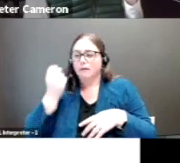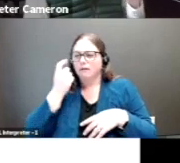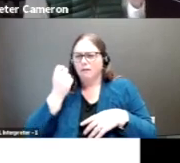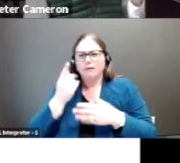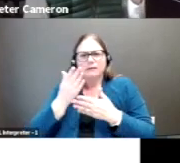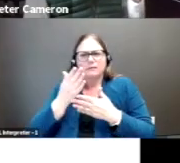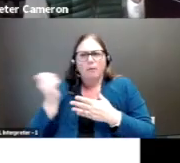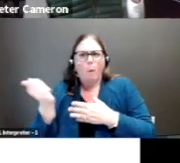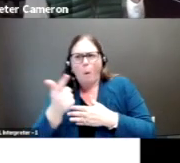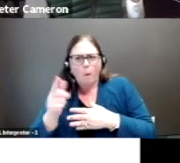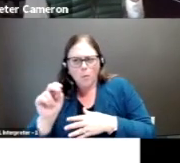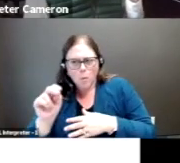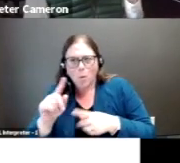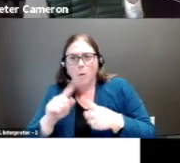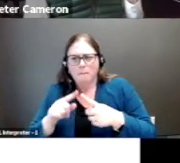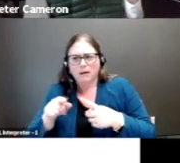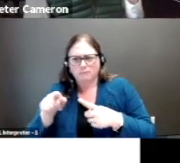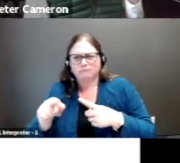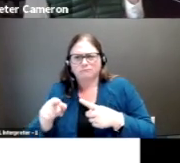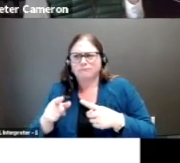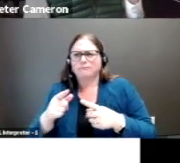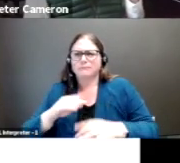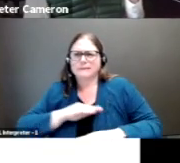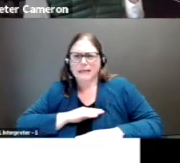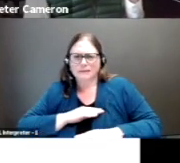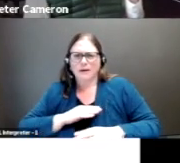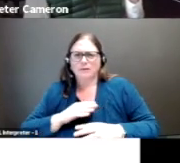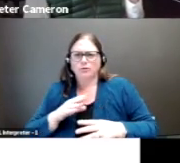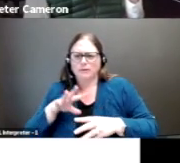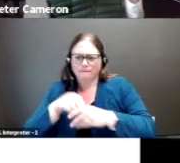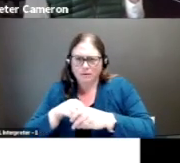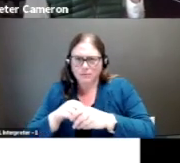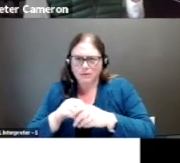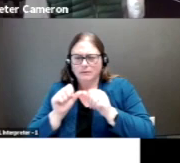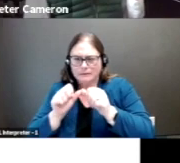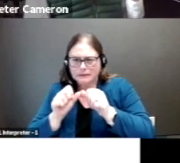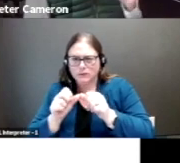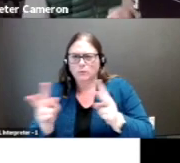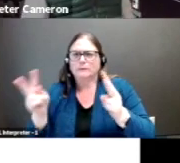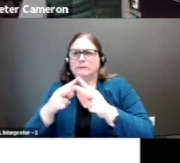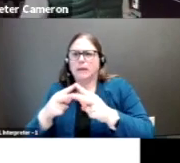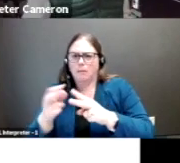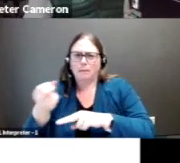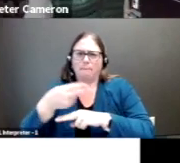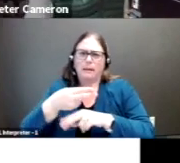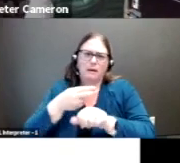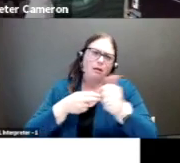it's double the other. So how do you start a co-op?